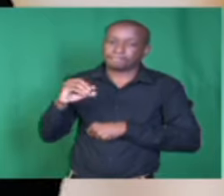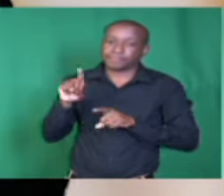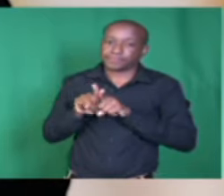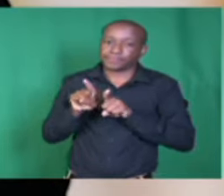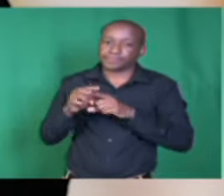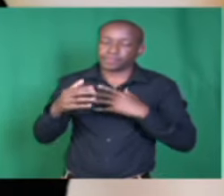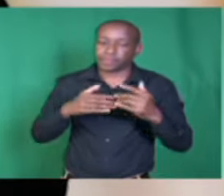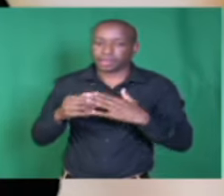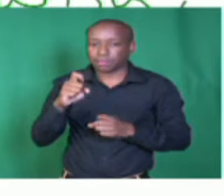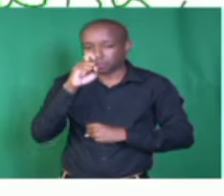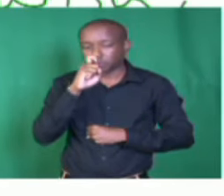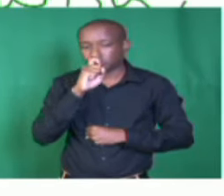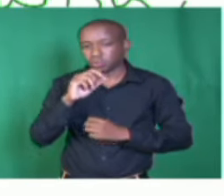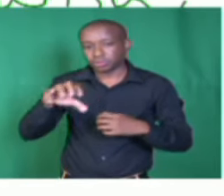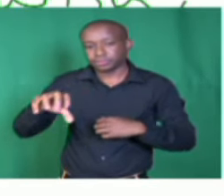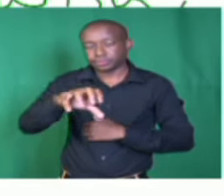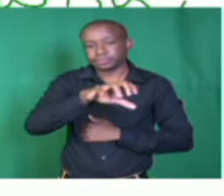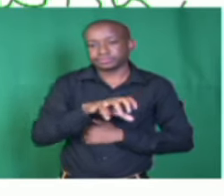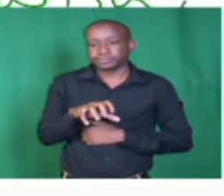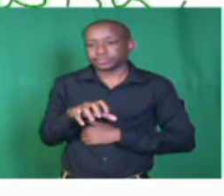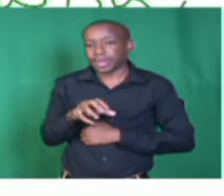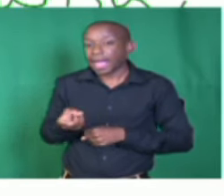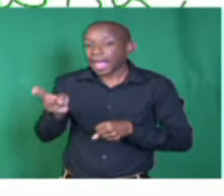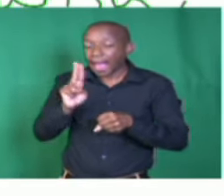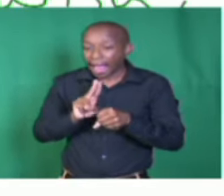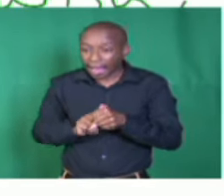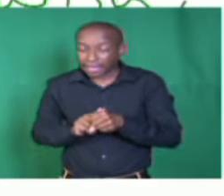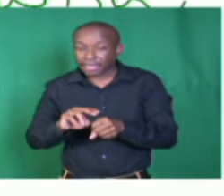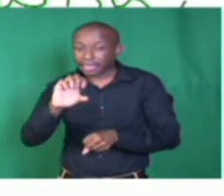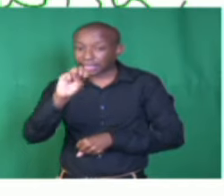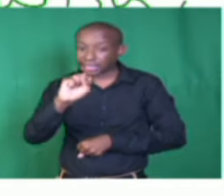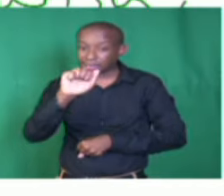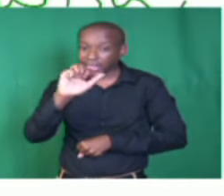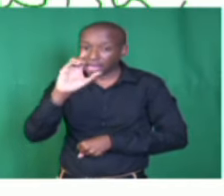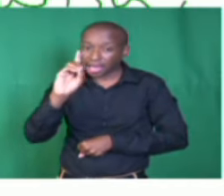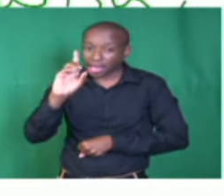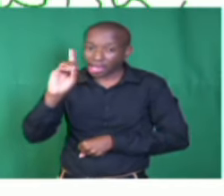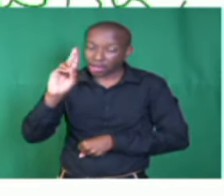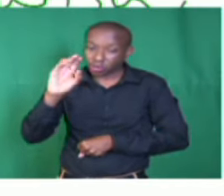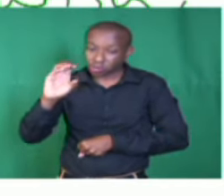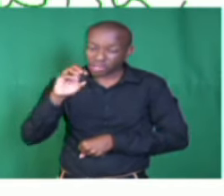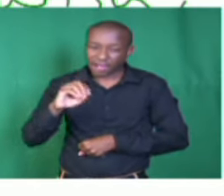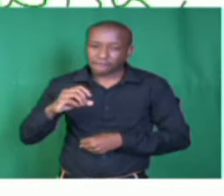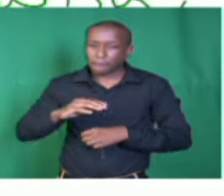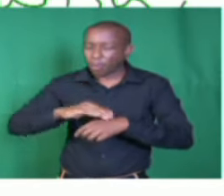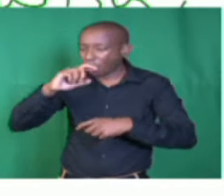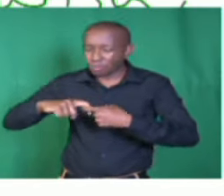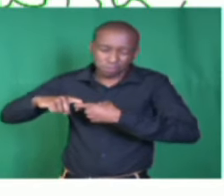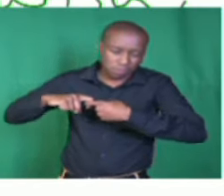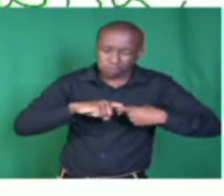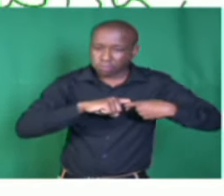Jewish community. Also, Sadducees were more political